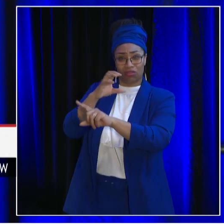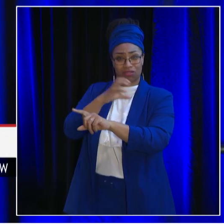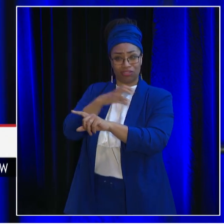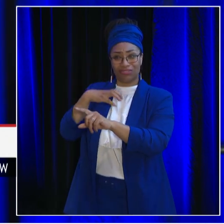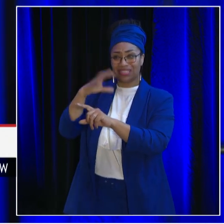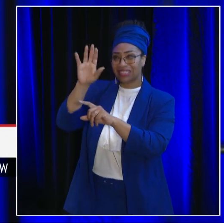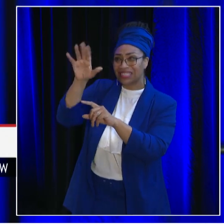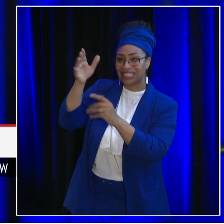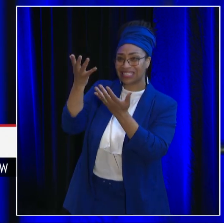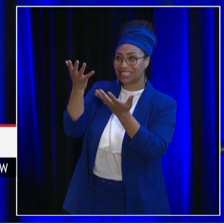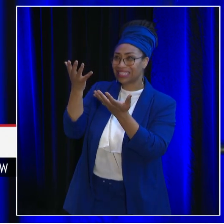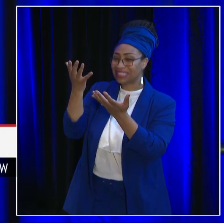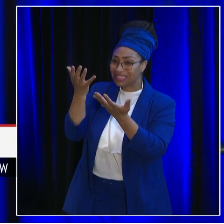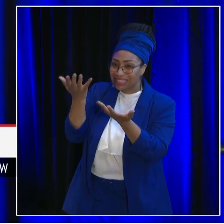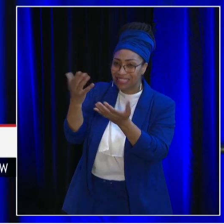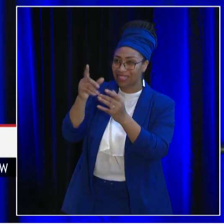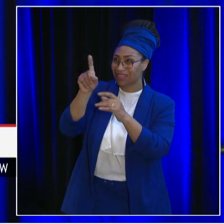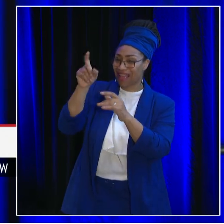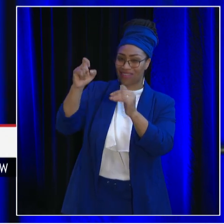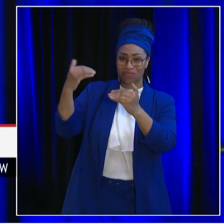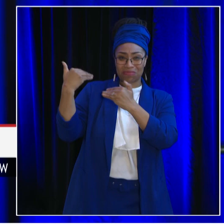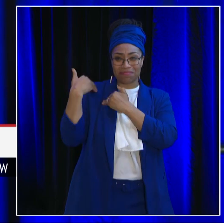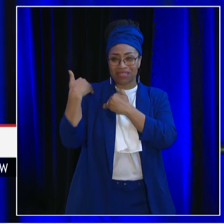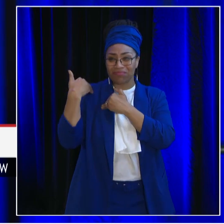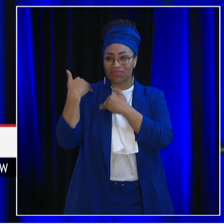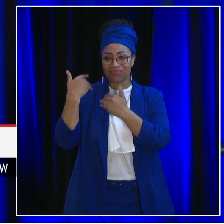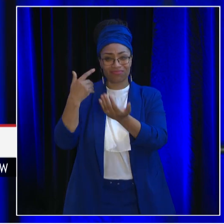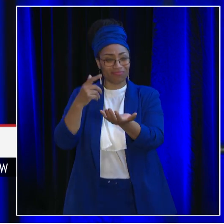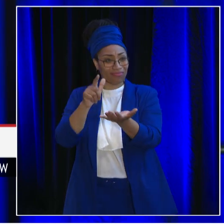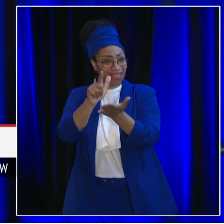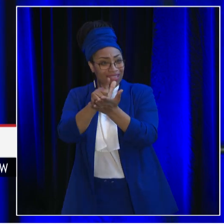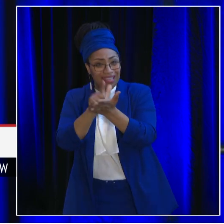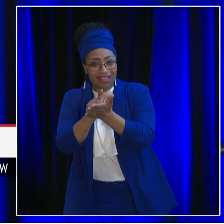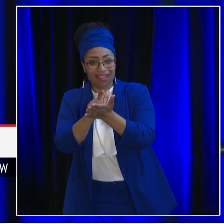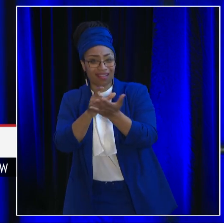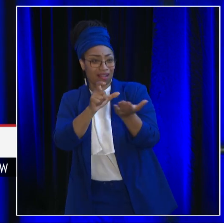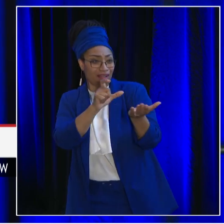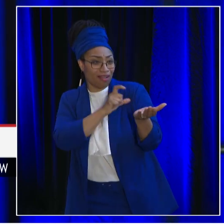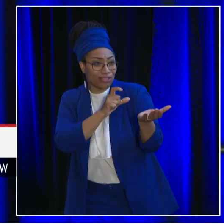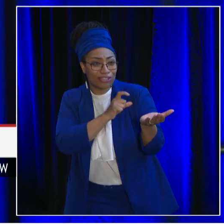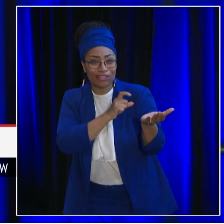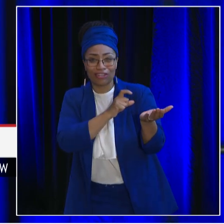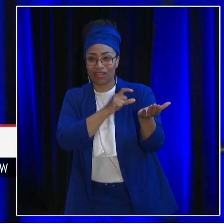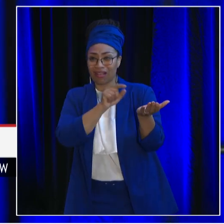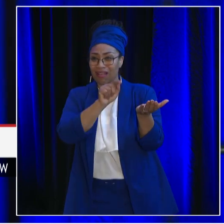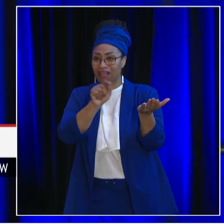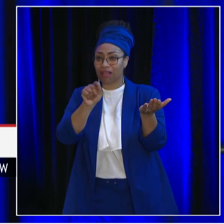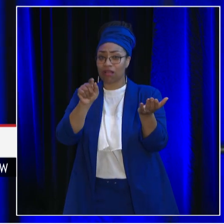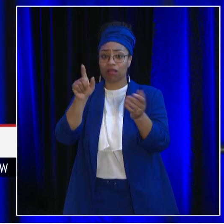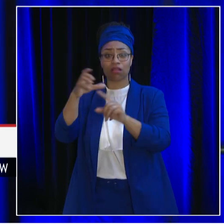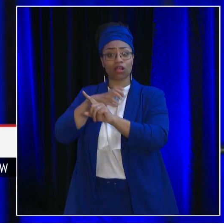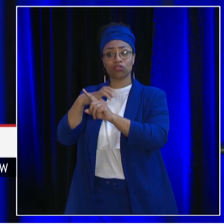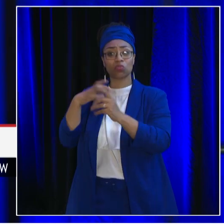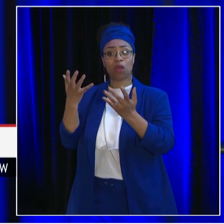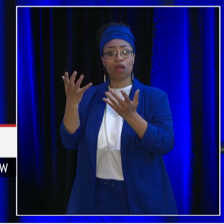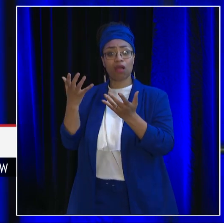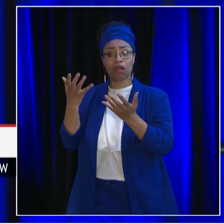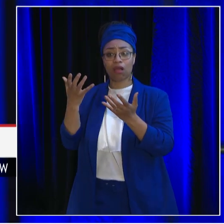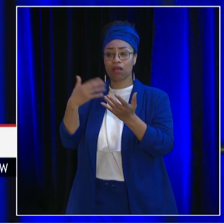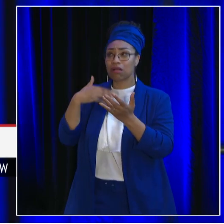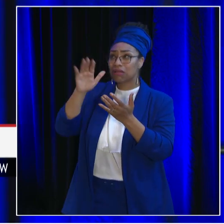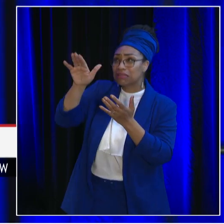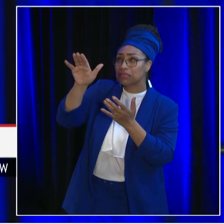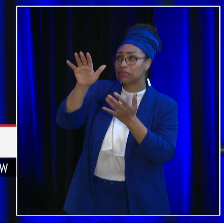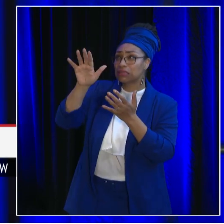fought Congress in its efforts to prohibit us from changing criminal sentences, fought Congress in